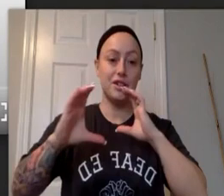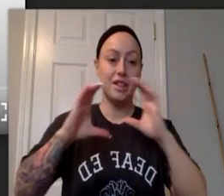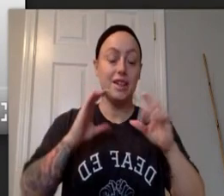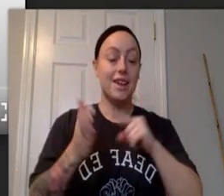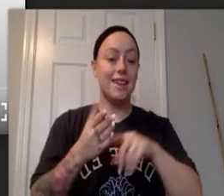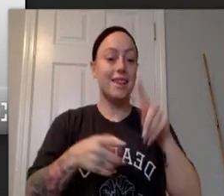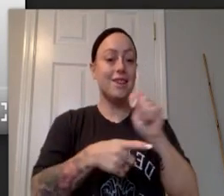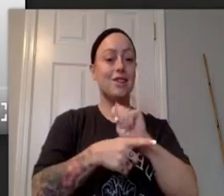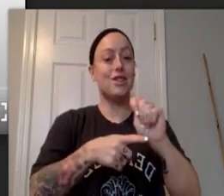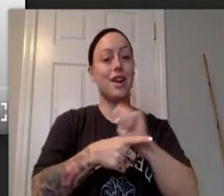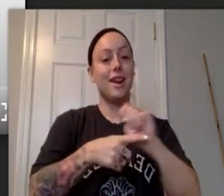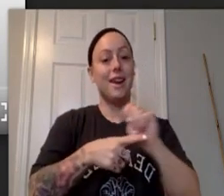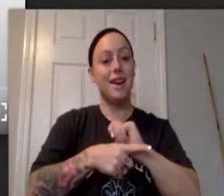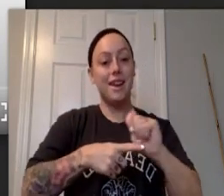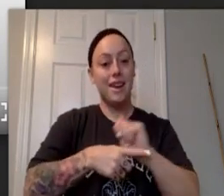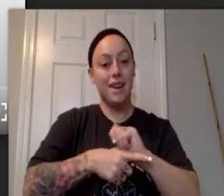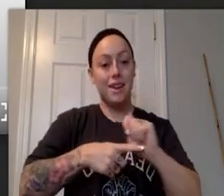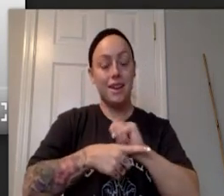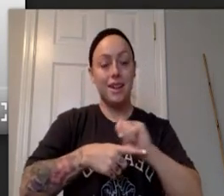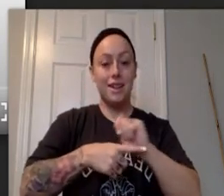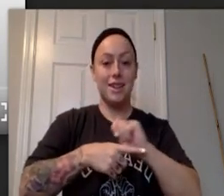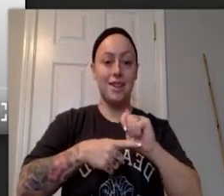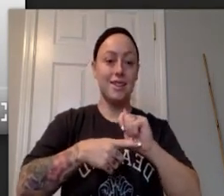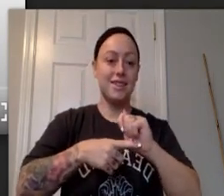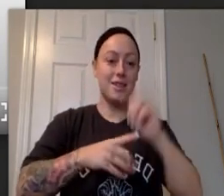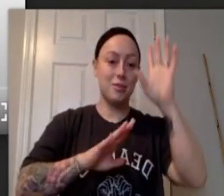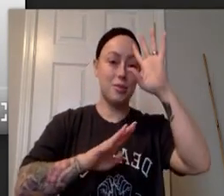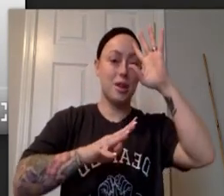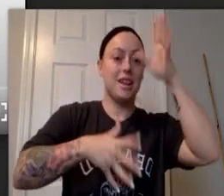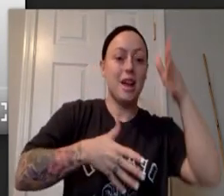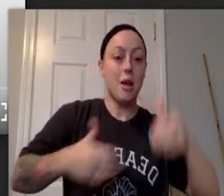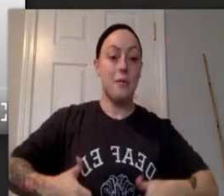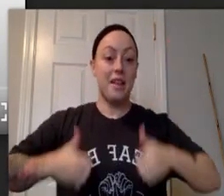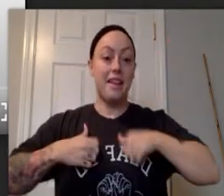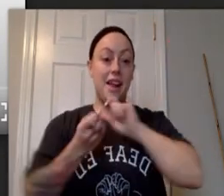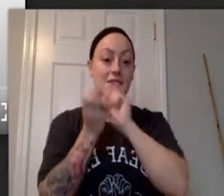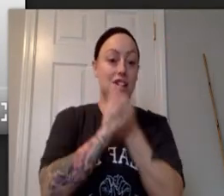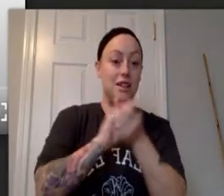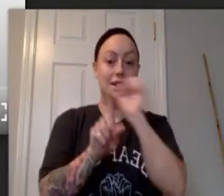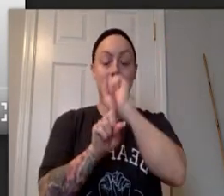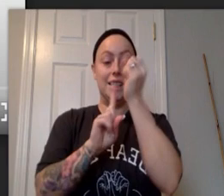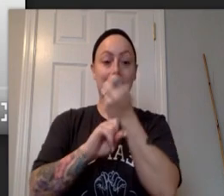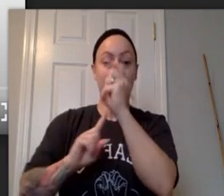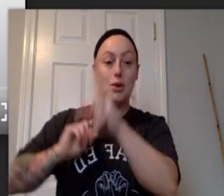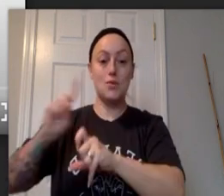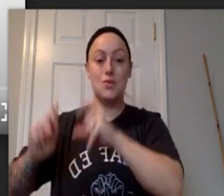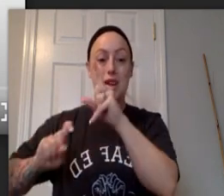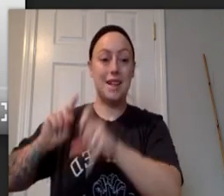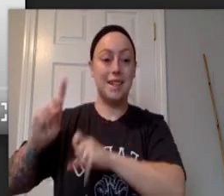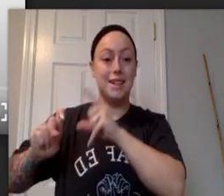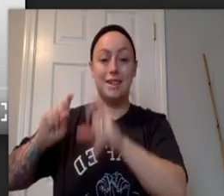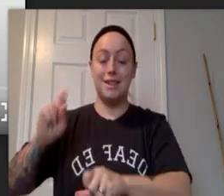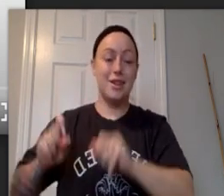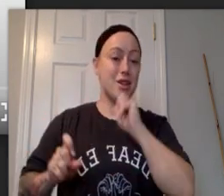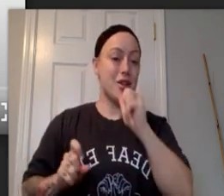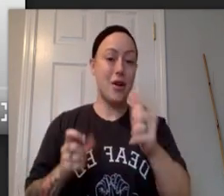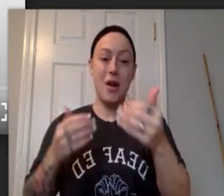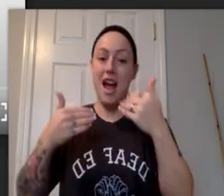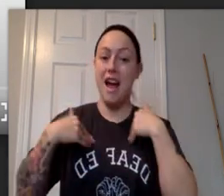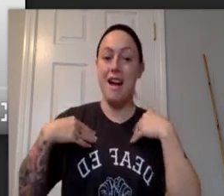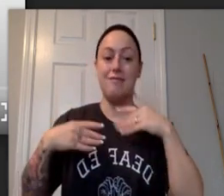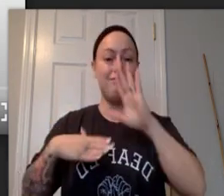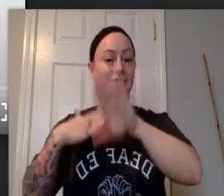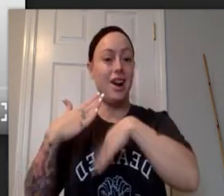trainings often bring up like life-changing societal questions that I can't answer, but would love to try and talk about for hours. So